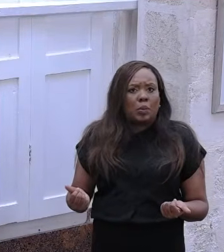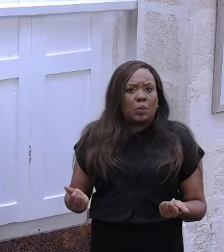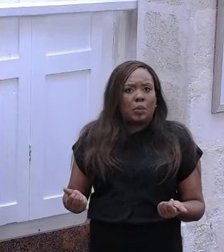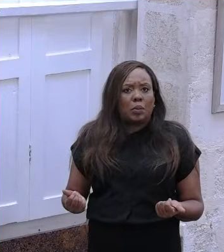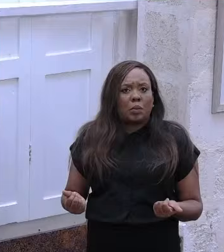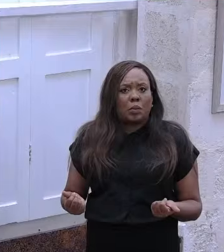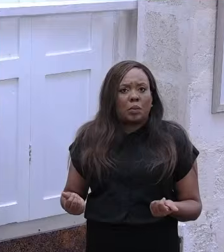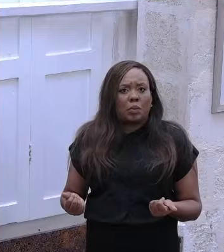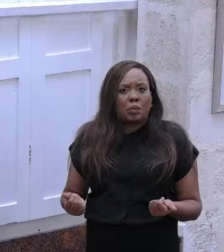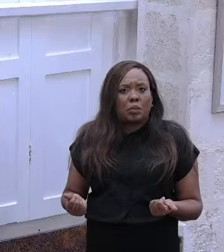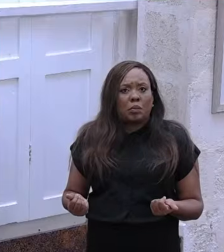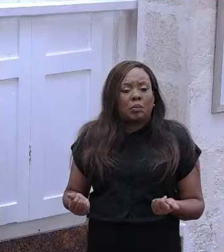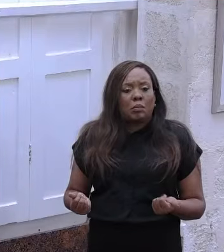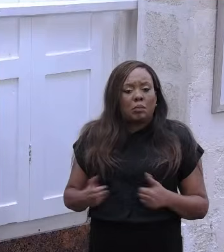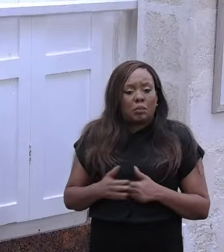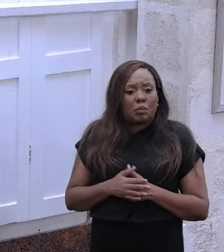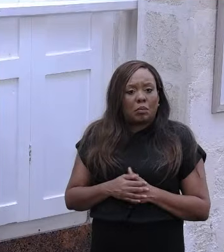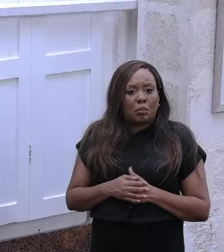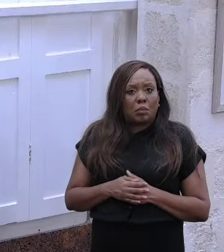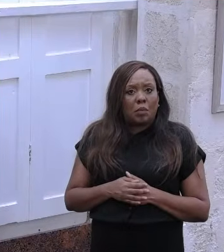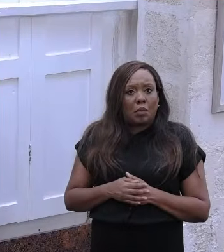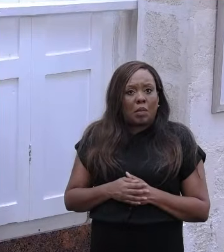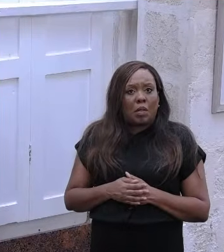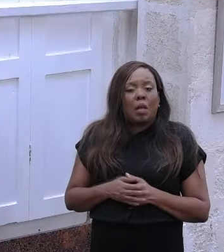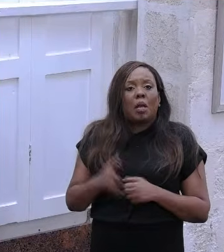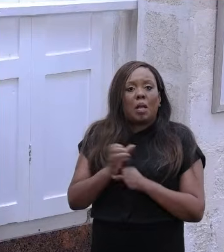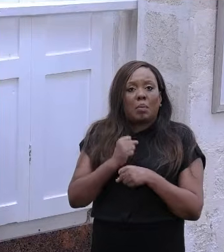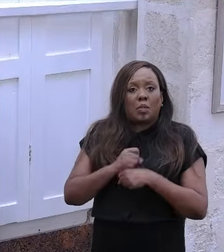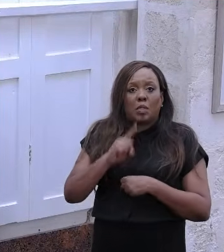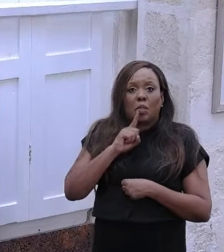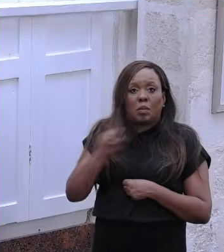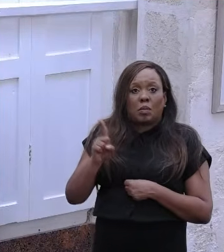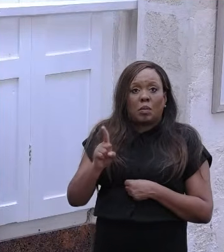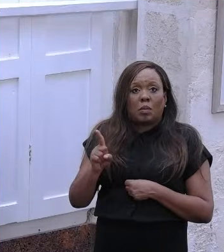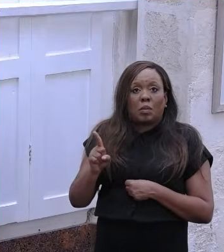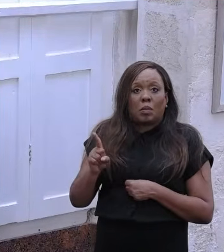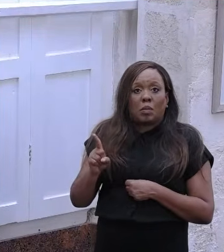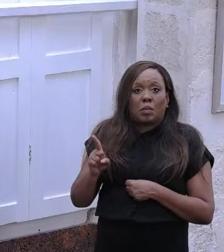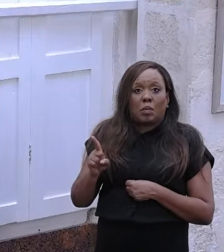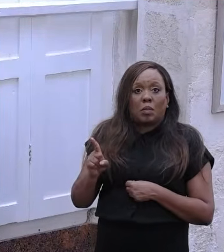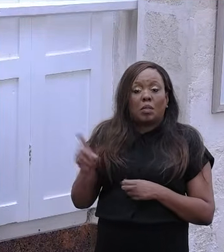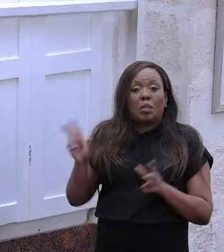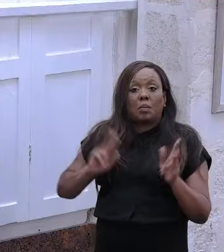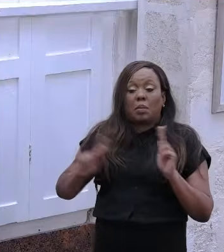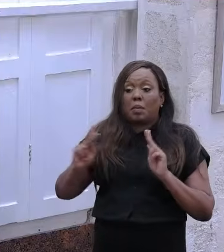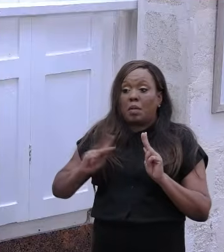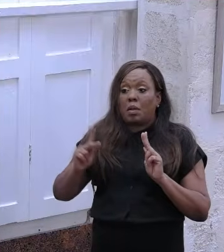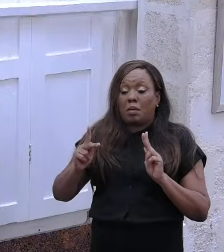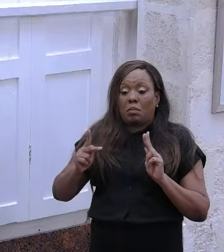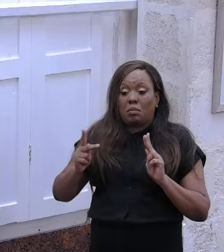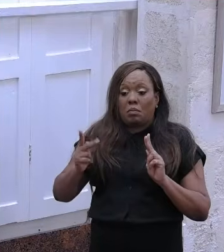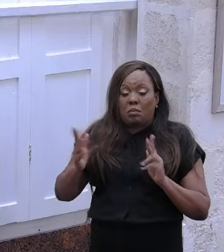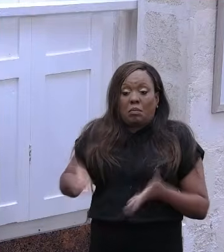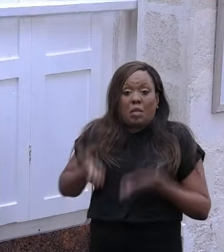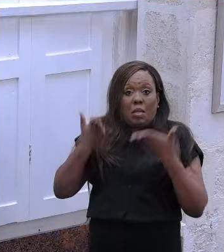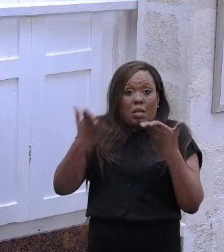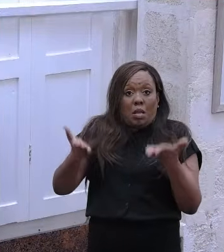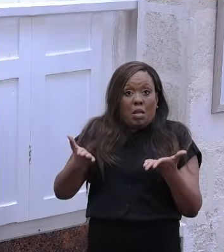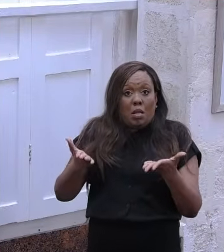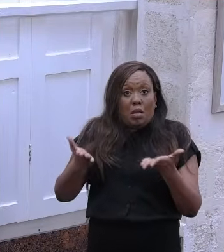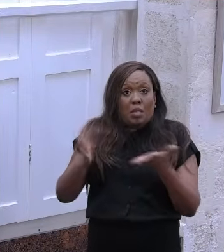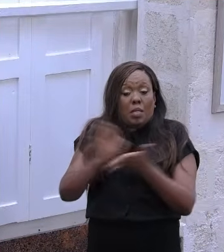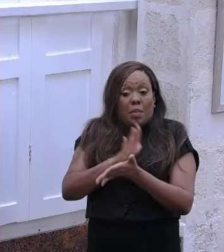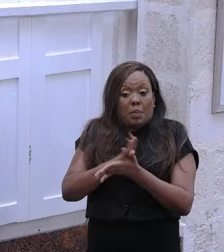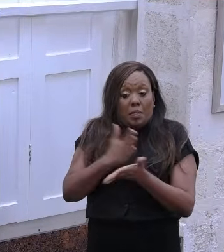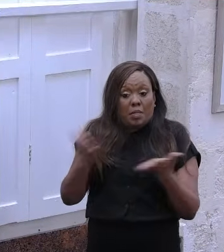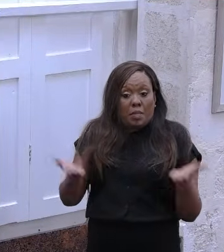say justifiably so, of those persons who would have written these submissions. So as it is now, it